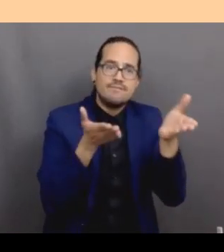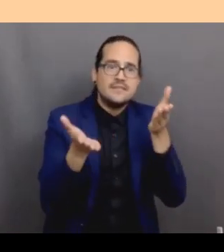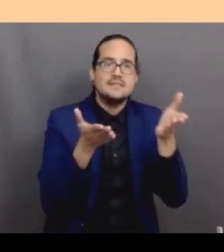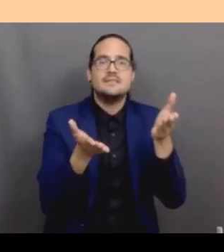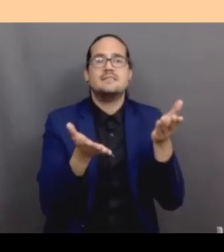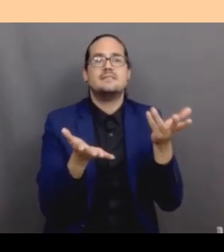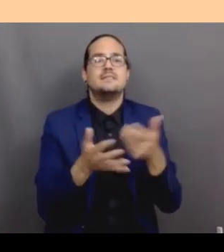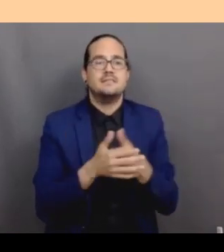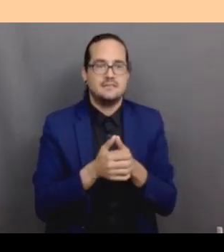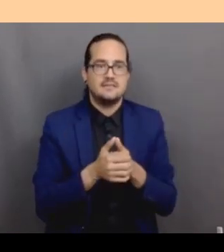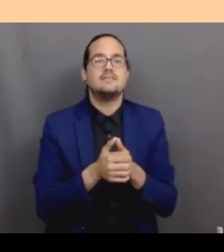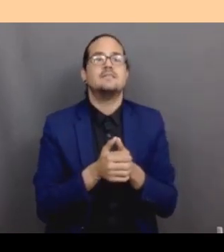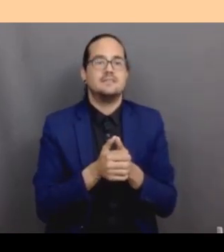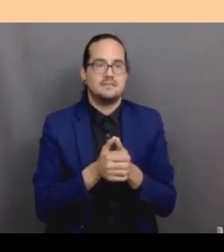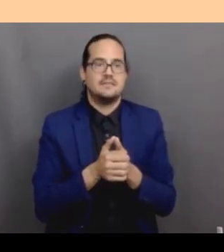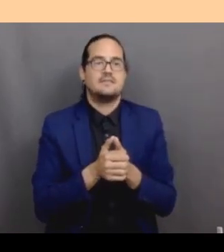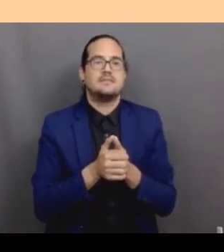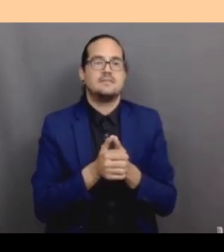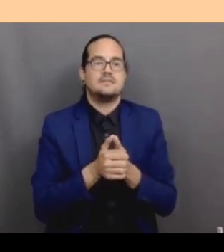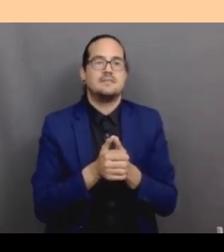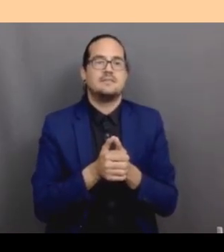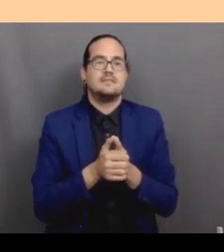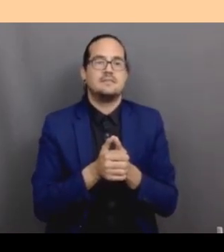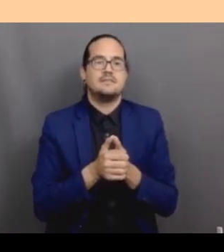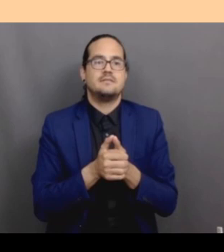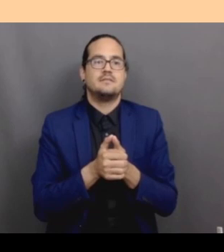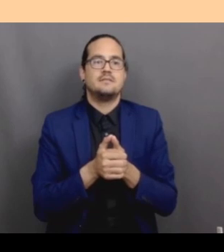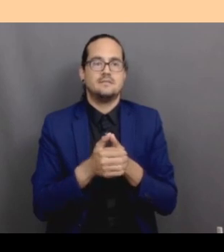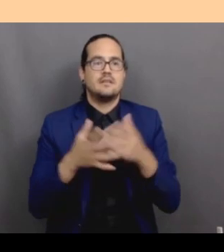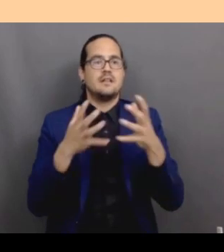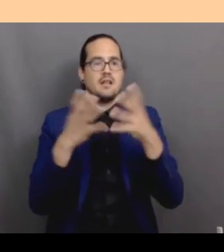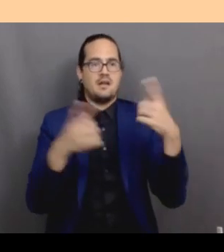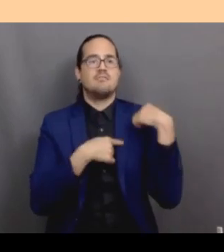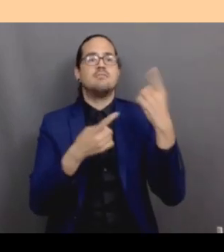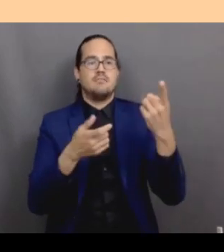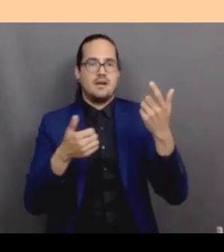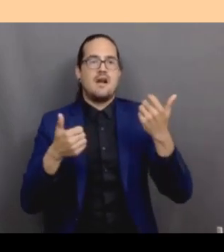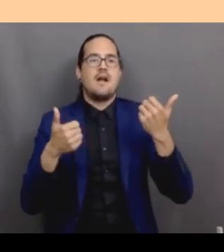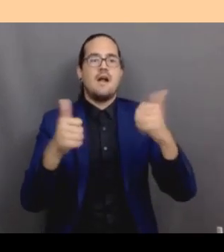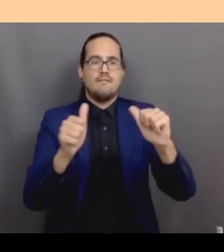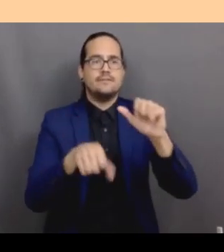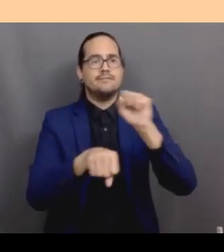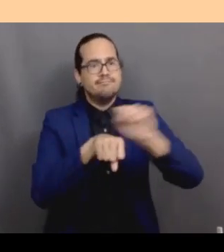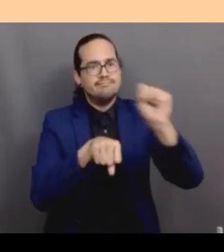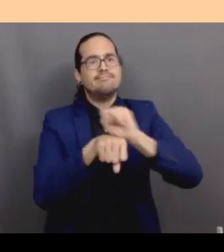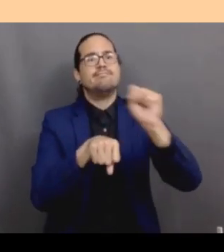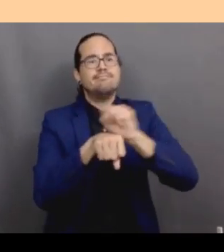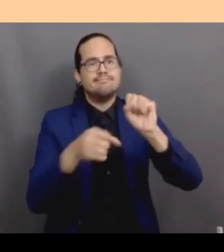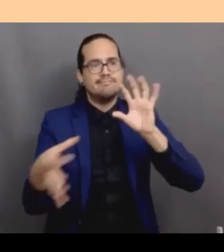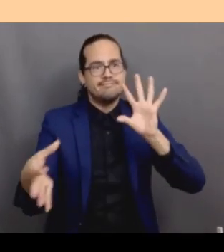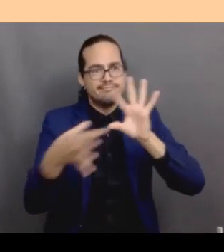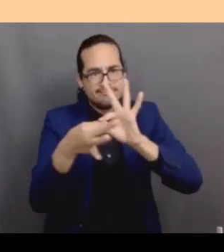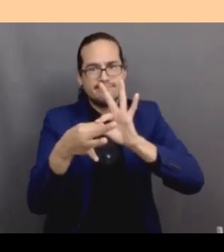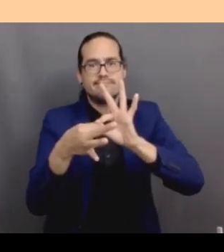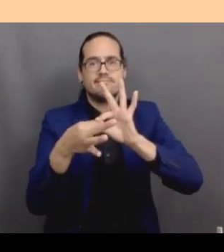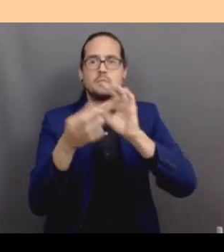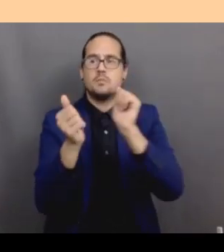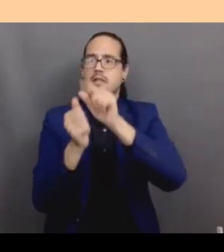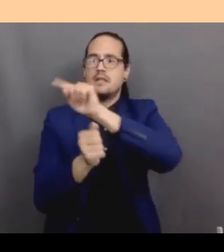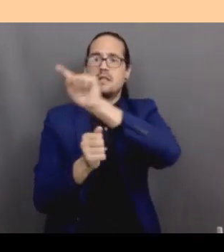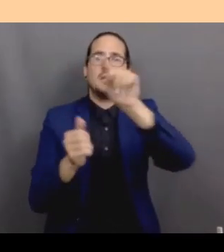services, but I'm wondering if your staff is taking it at an approach where if they come to